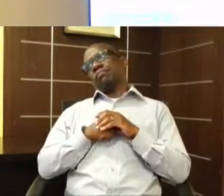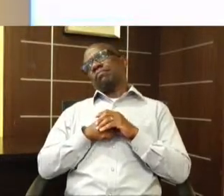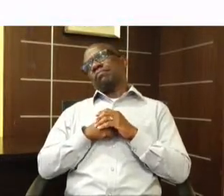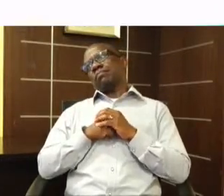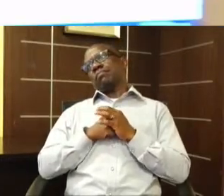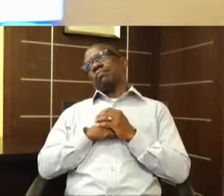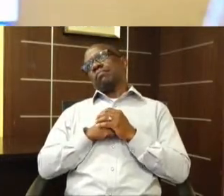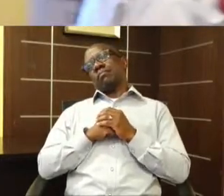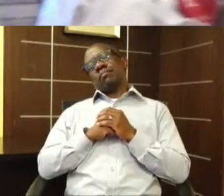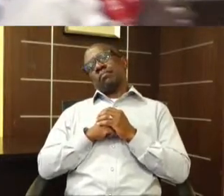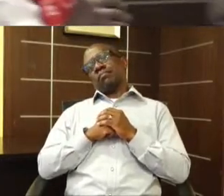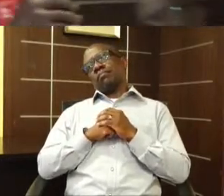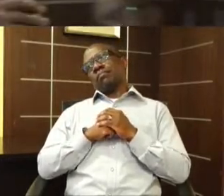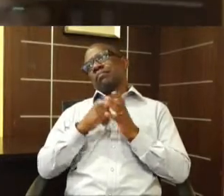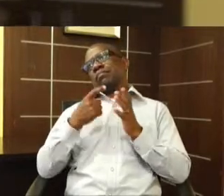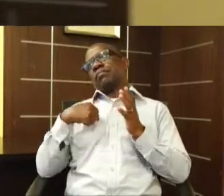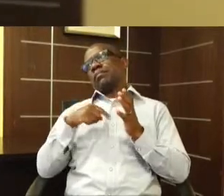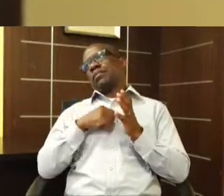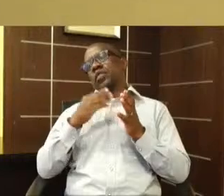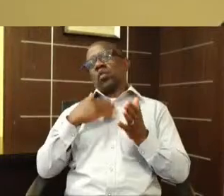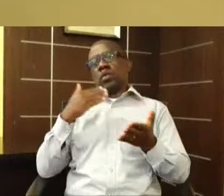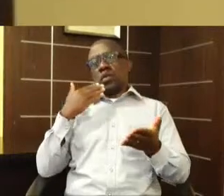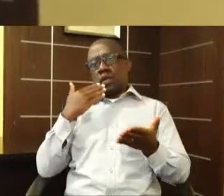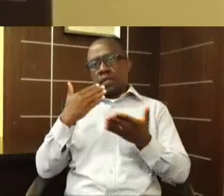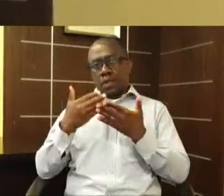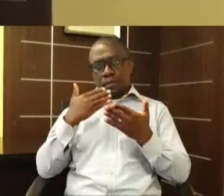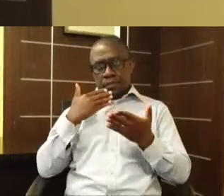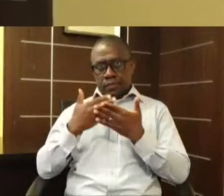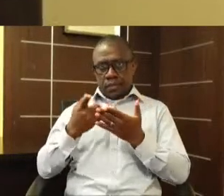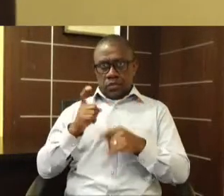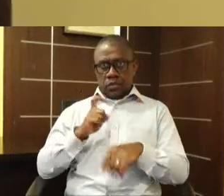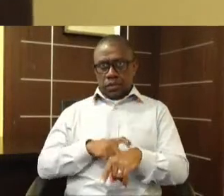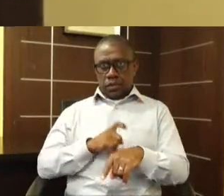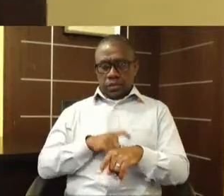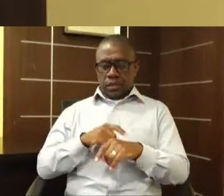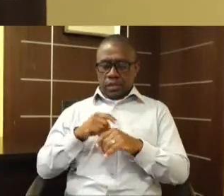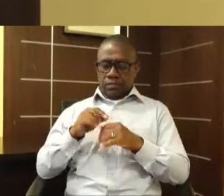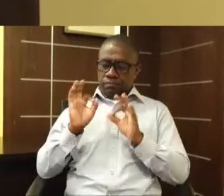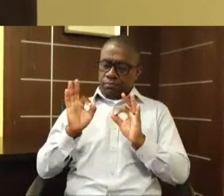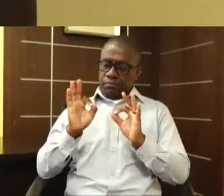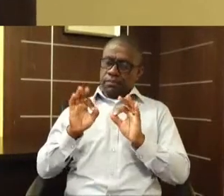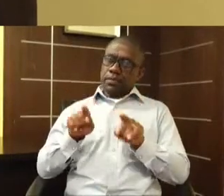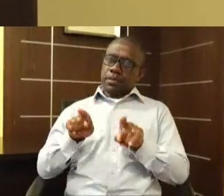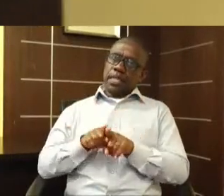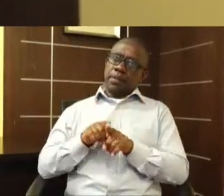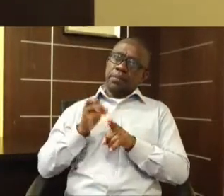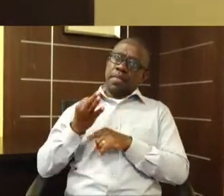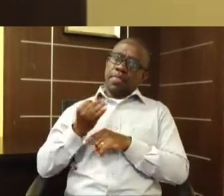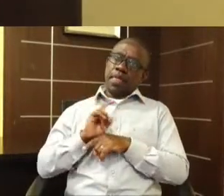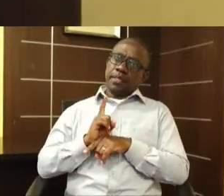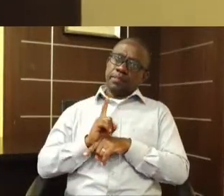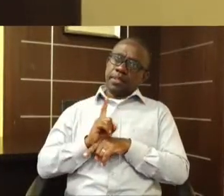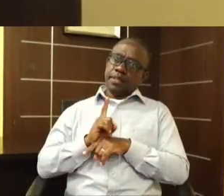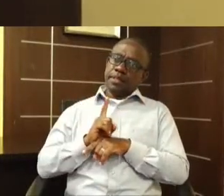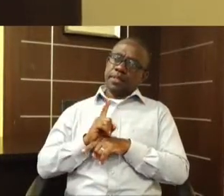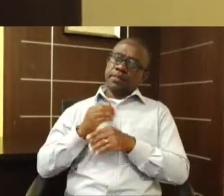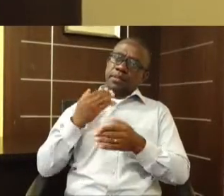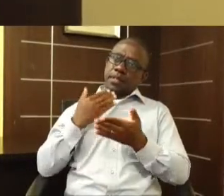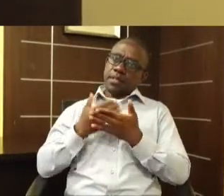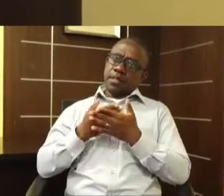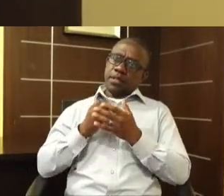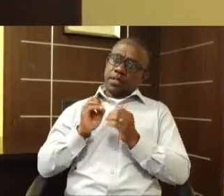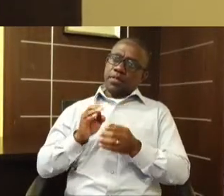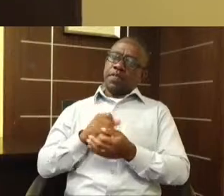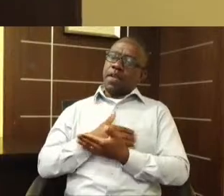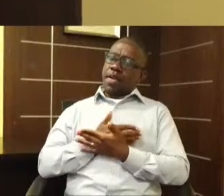Yes. Yes, we really want to thank you for taking time to be with us for those about 30 minutes. And just in case of anything,